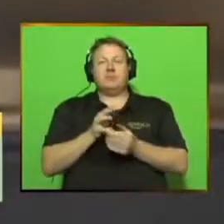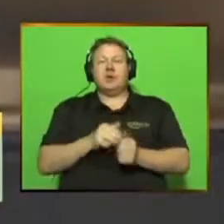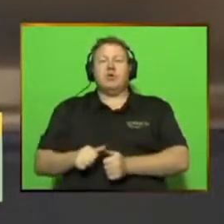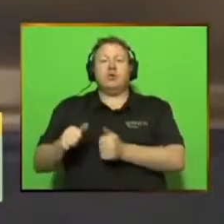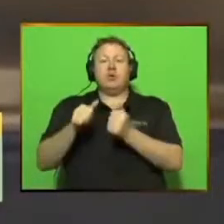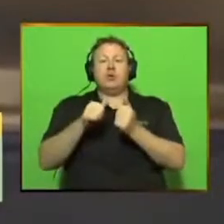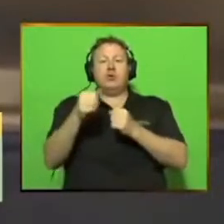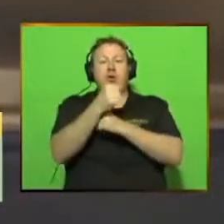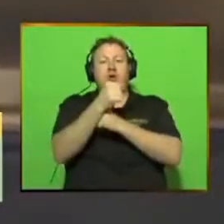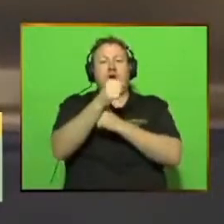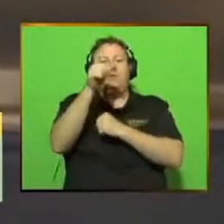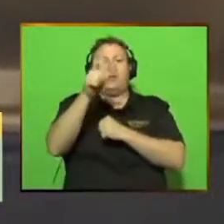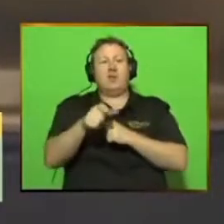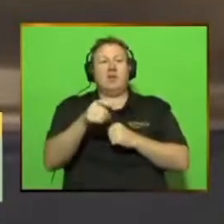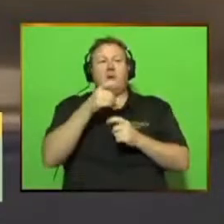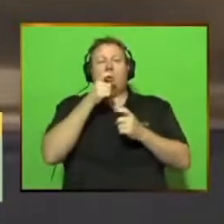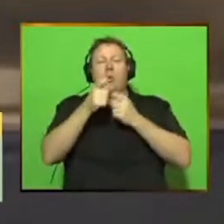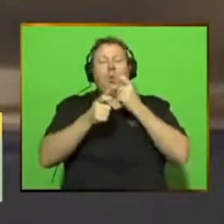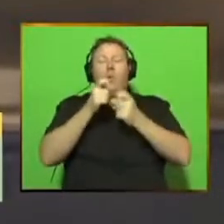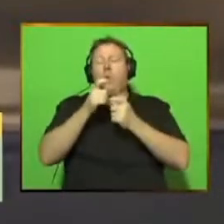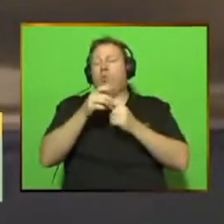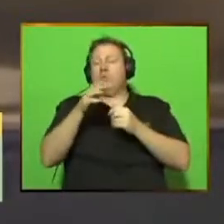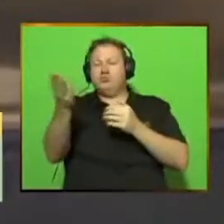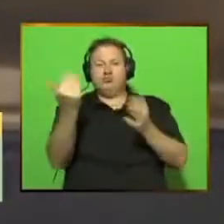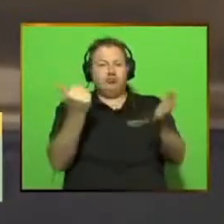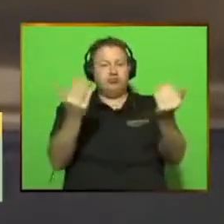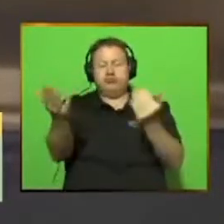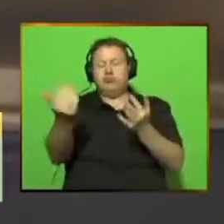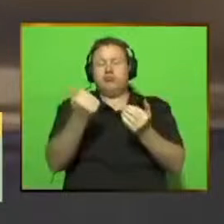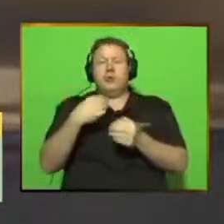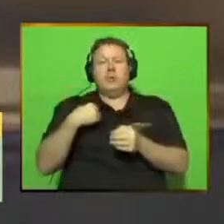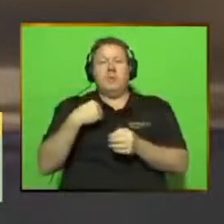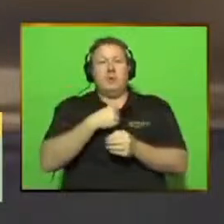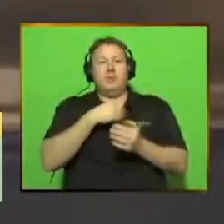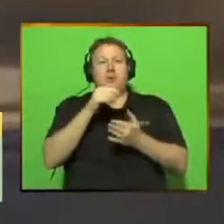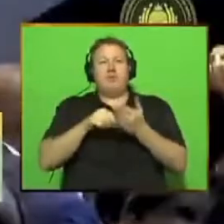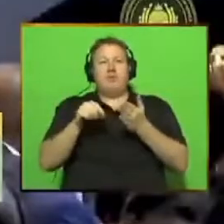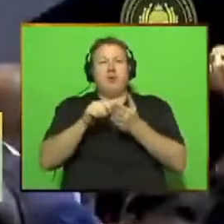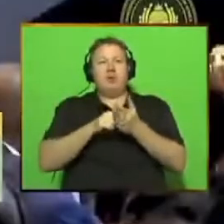will now call upon members to vote.